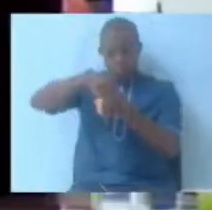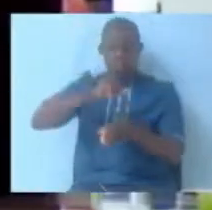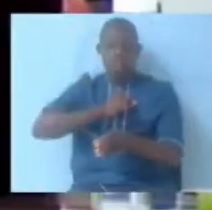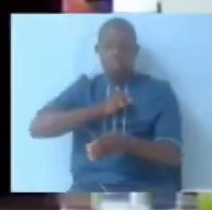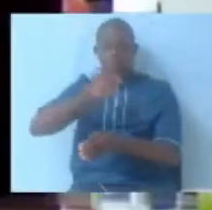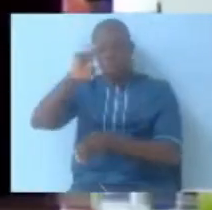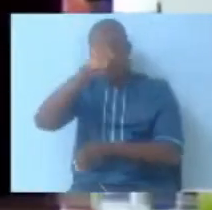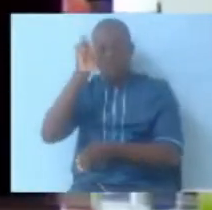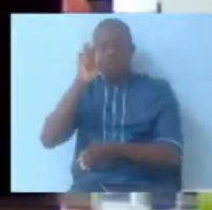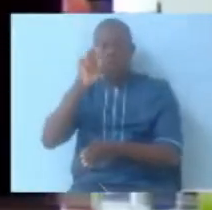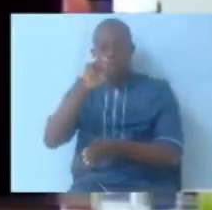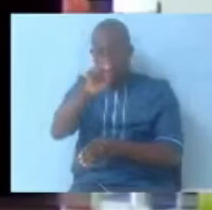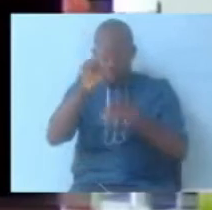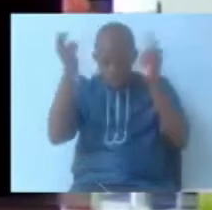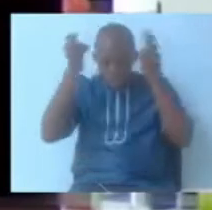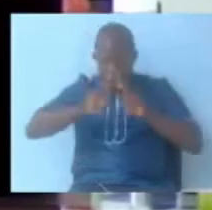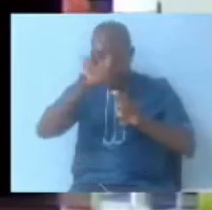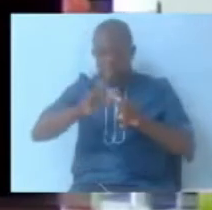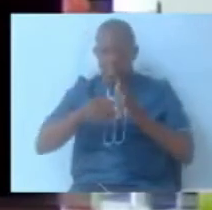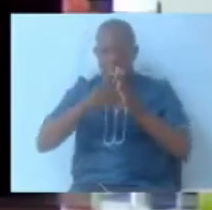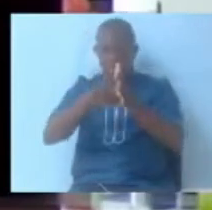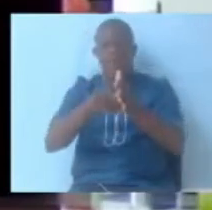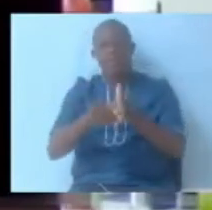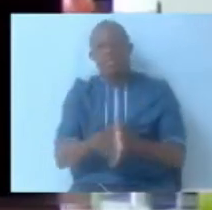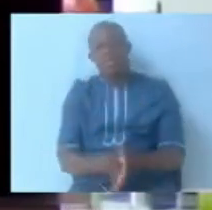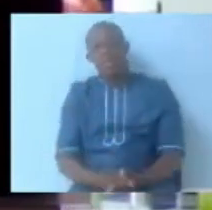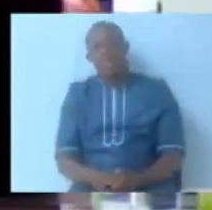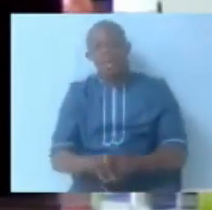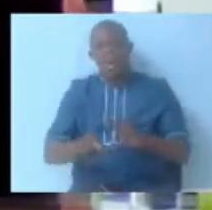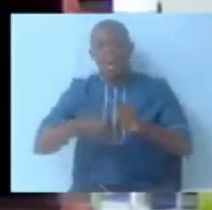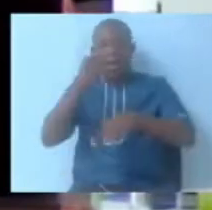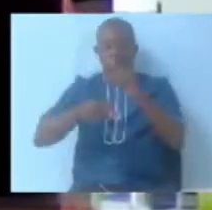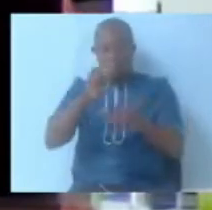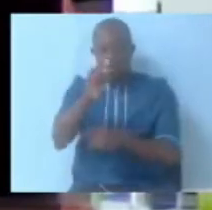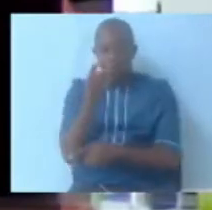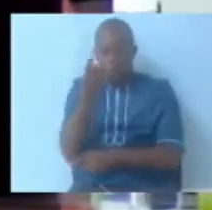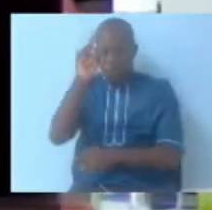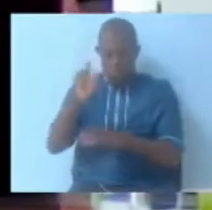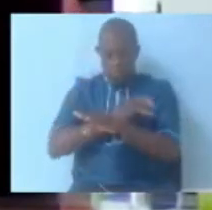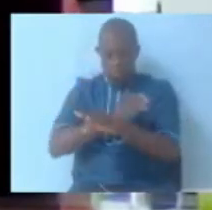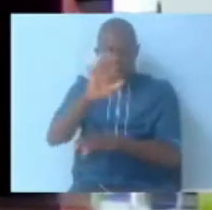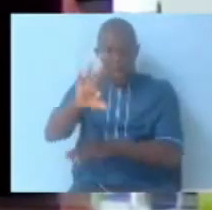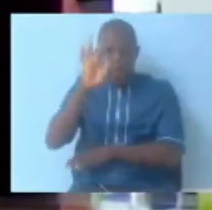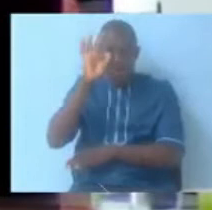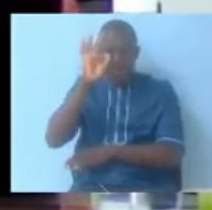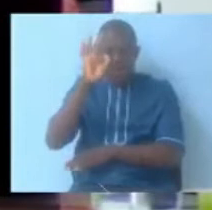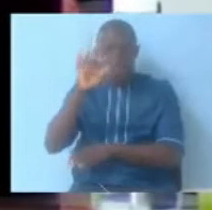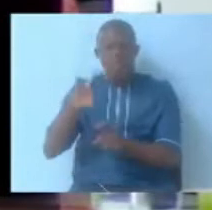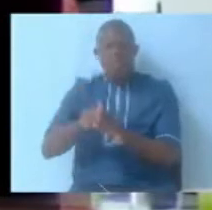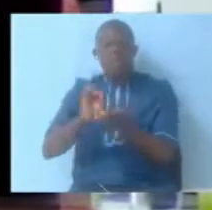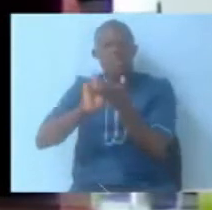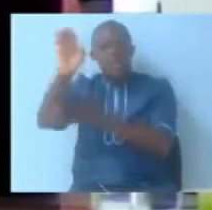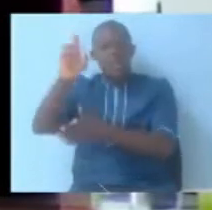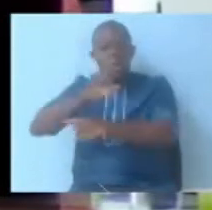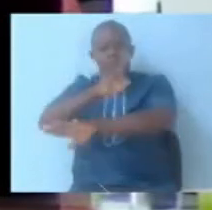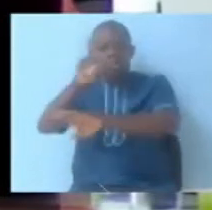men do wolam santon koldi man sakundala karola ila do ko ni kono. After you were first appointed as a magistrate, where were you posted to? Briye